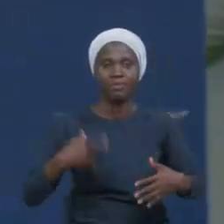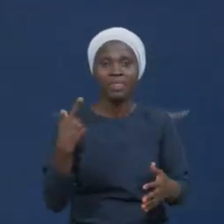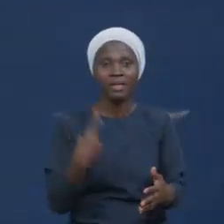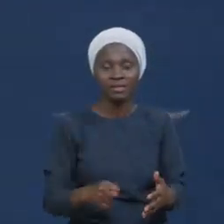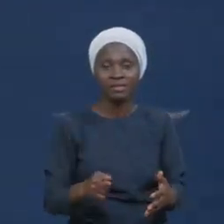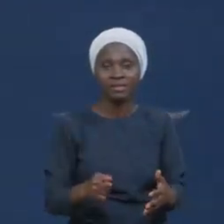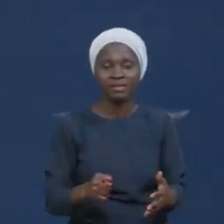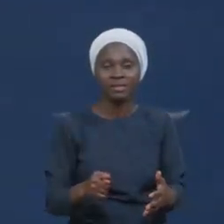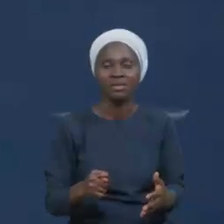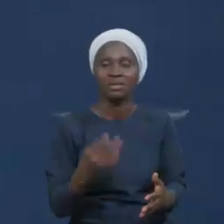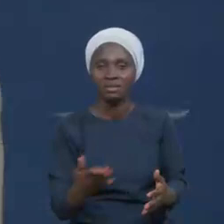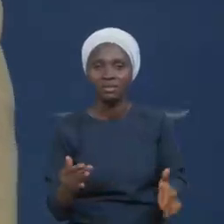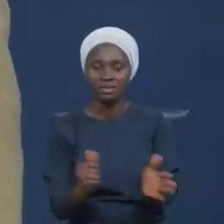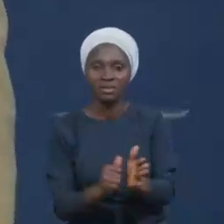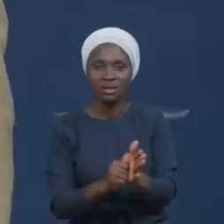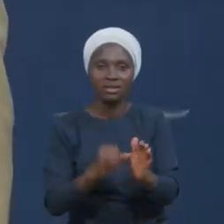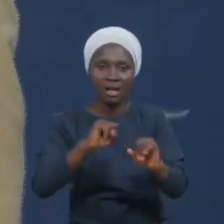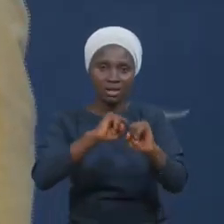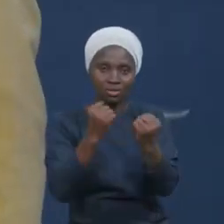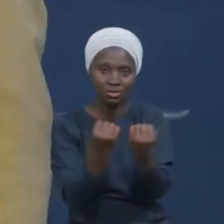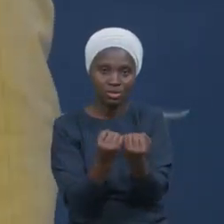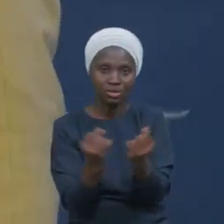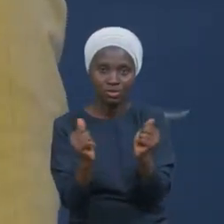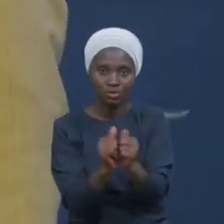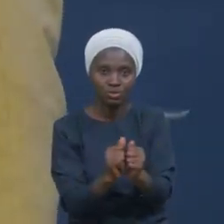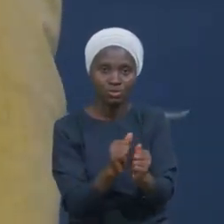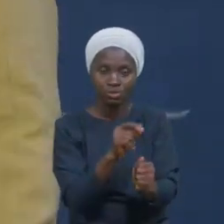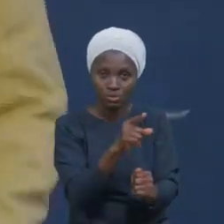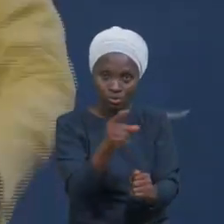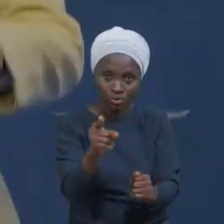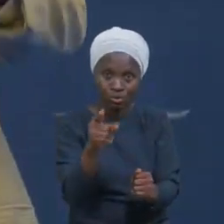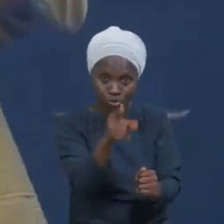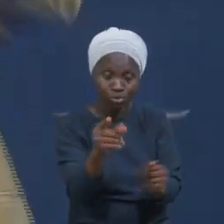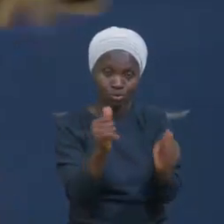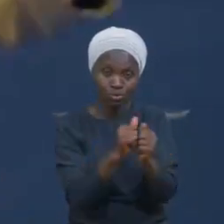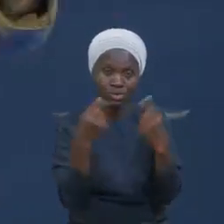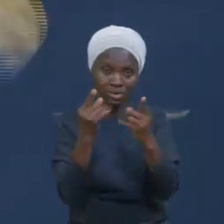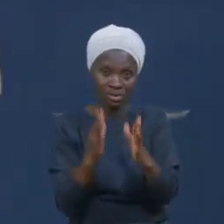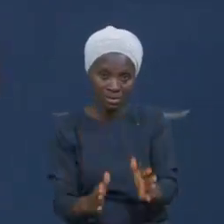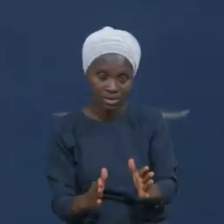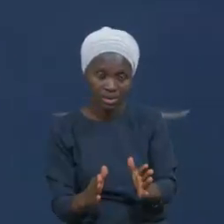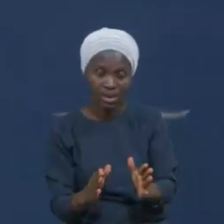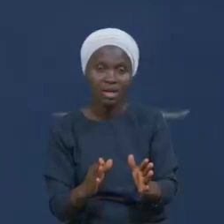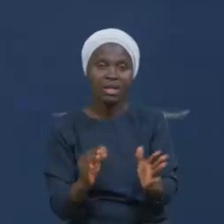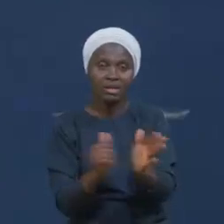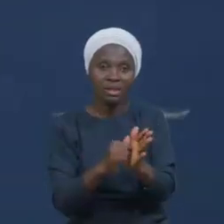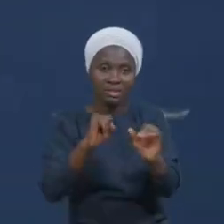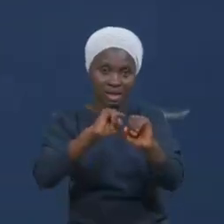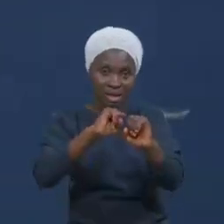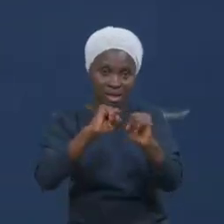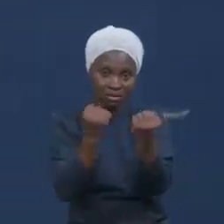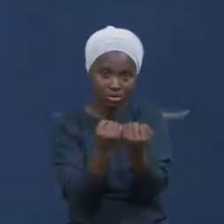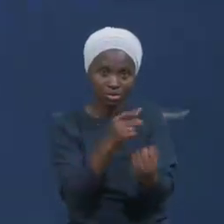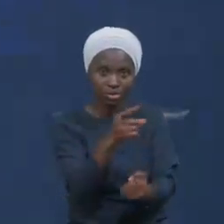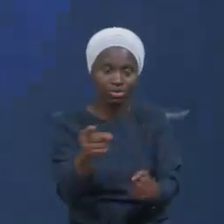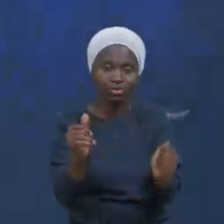with sinners, with transgressors, with dark people, with evil people, as you